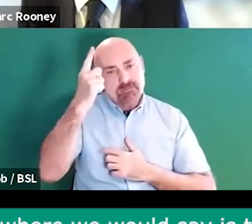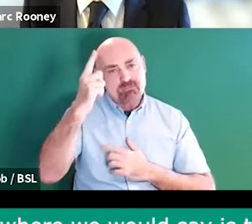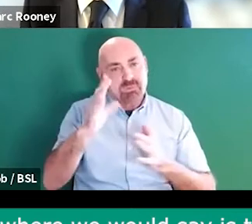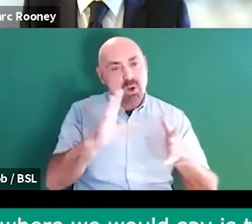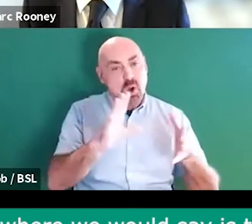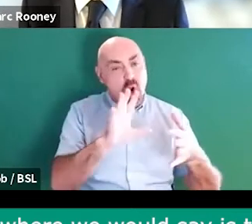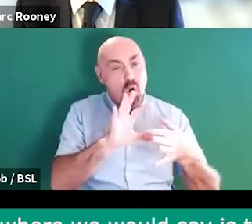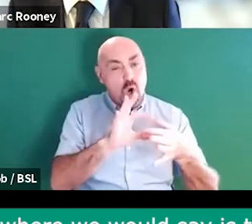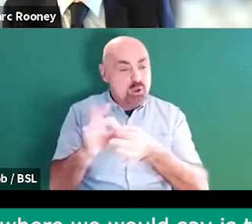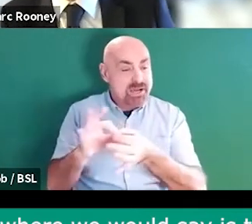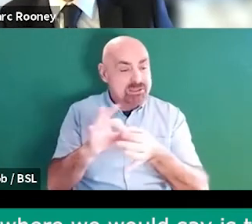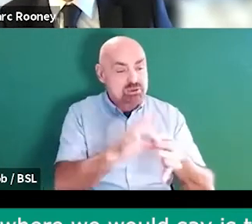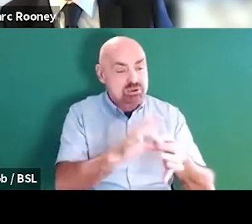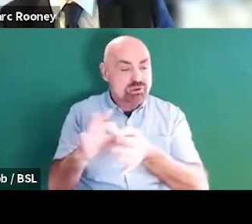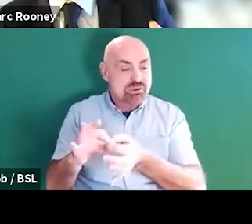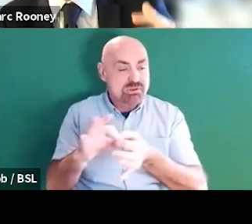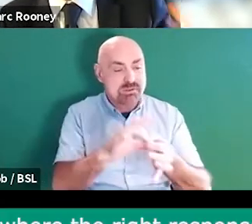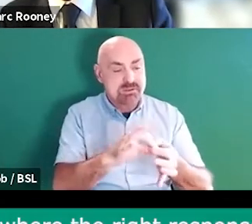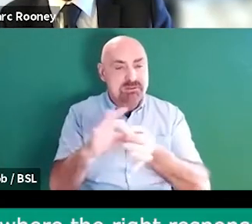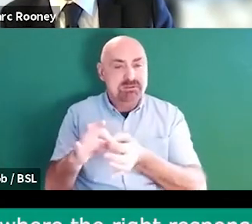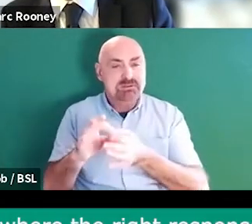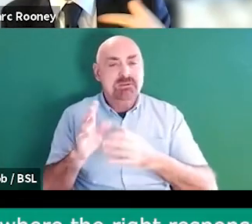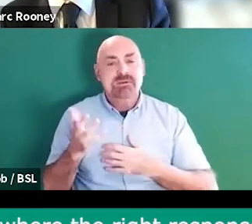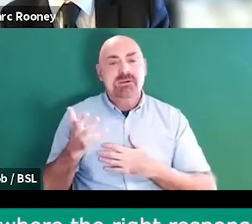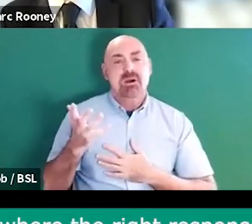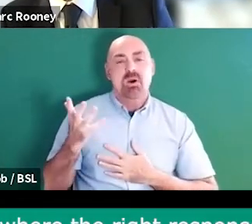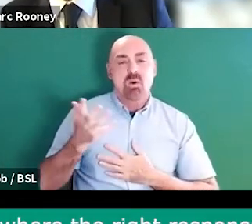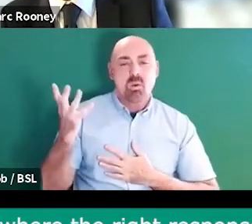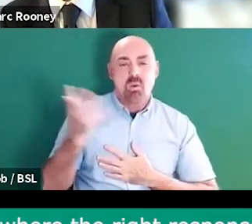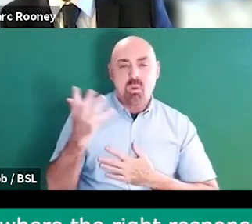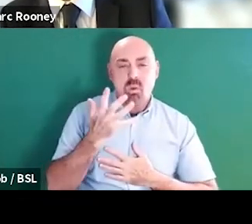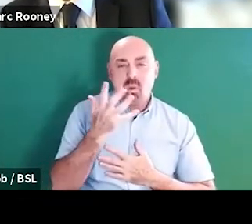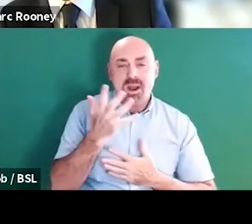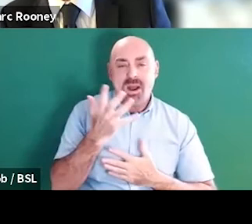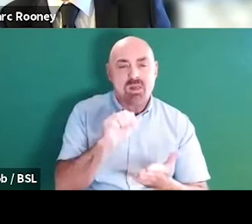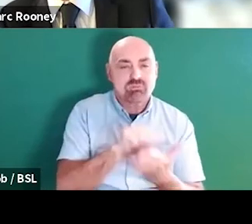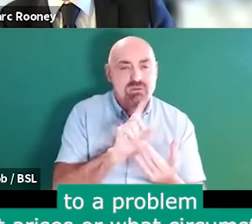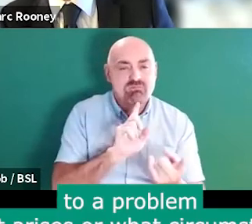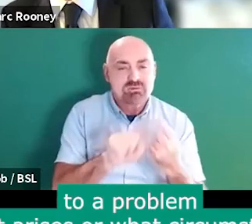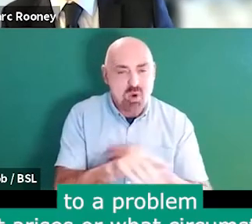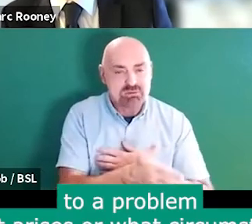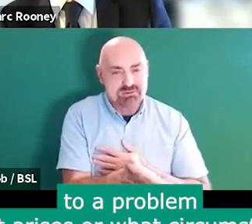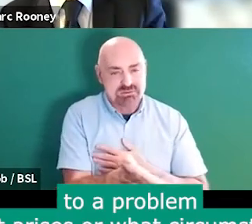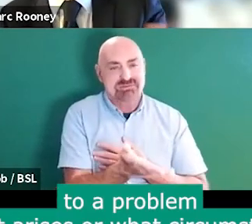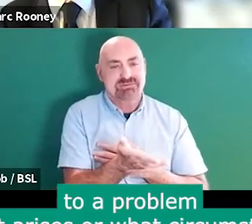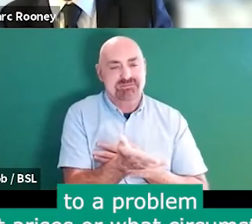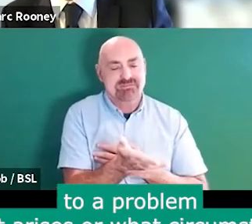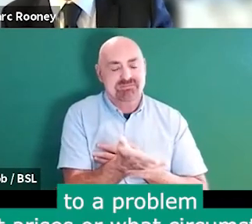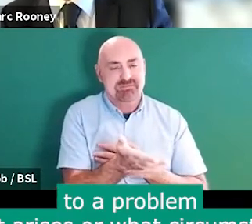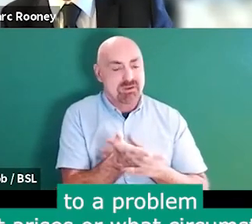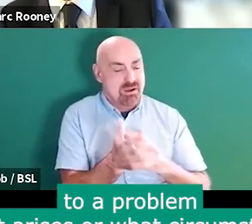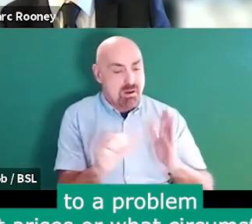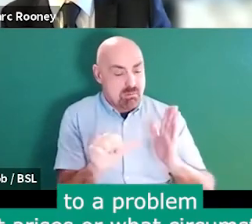we would say, you know, is that where the right response to a problem that, you